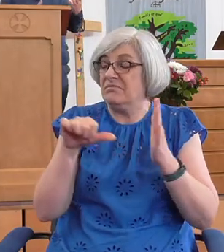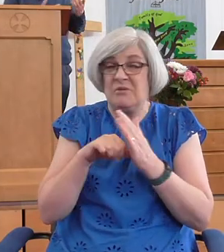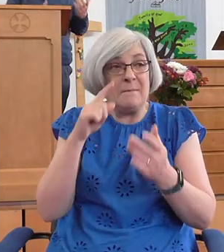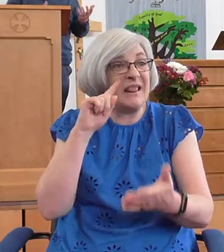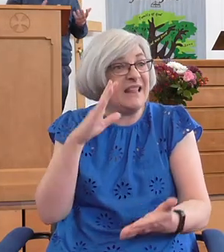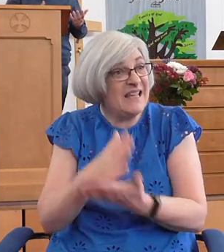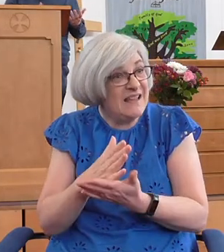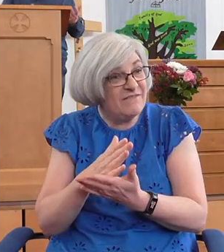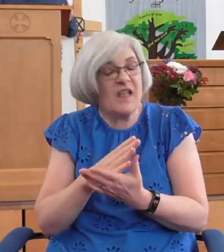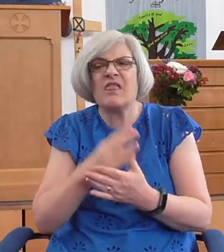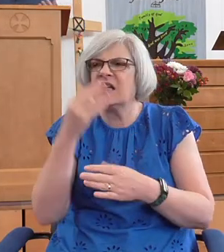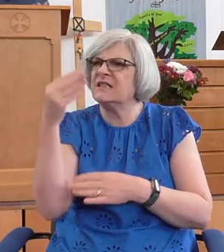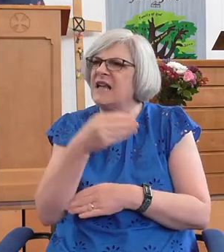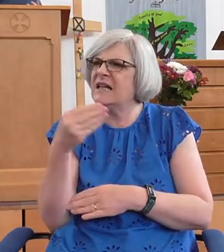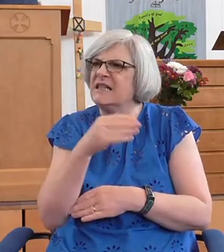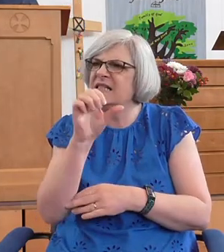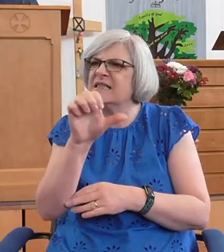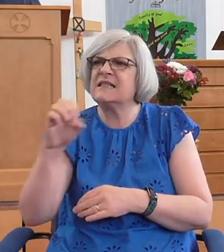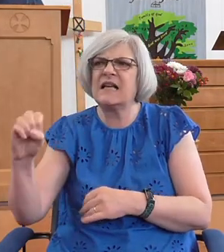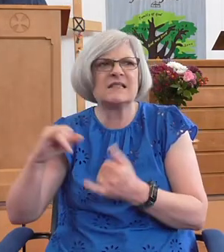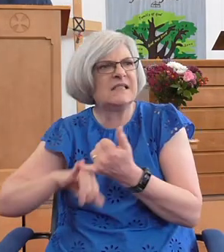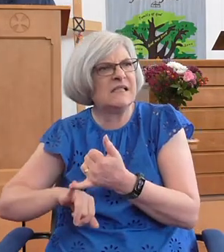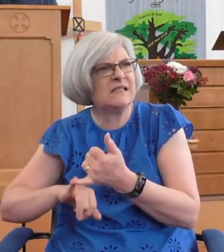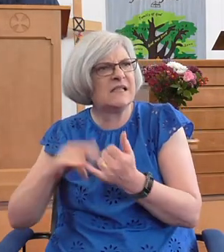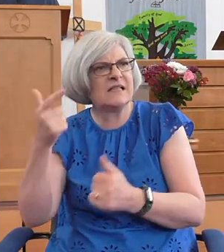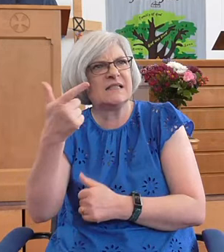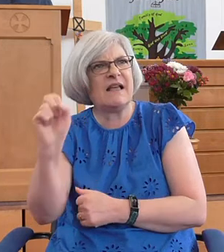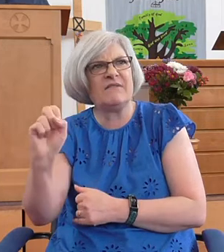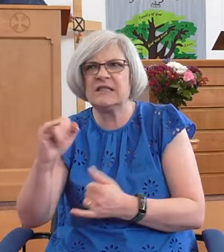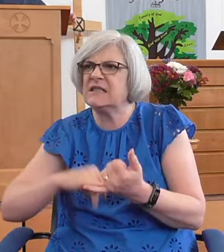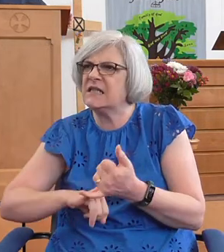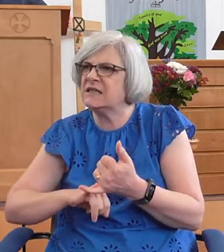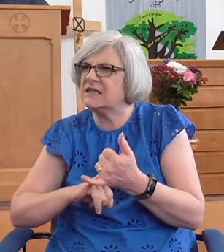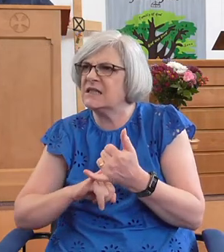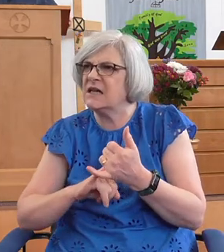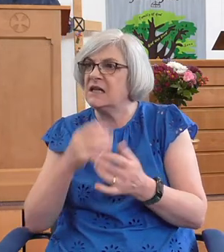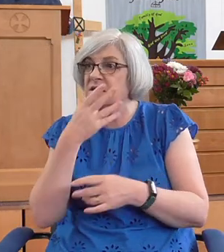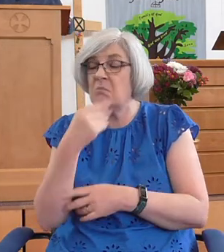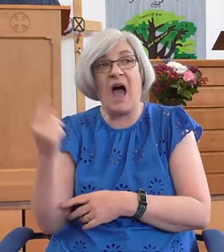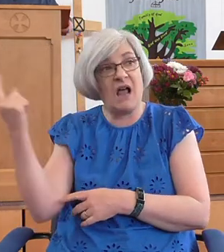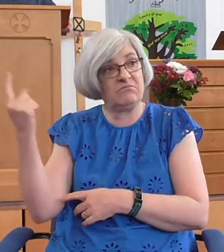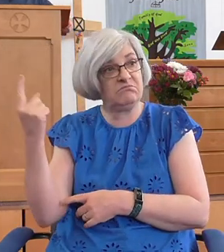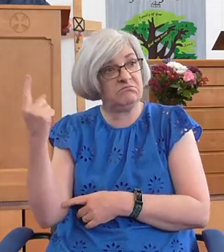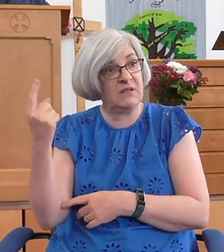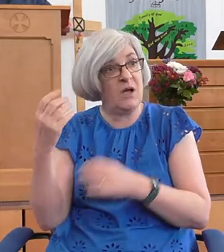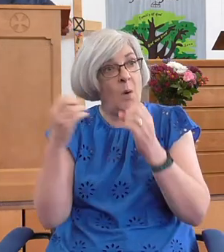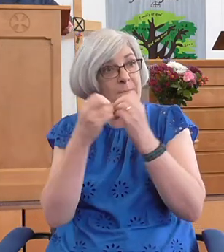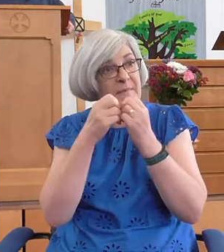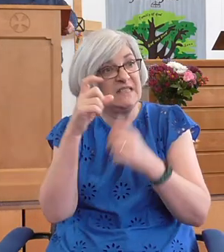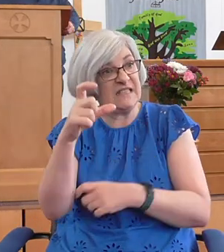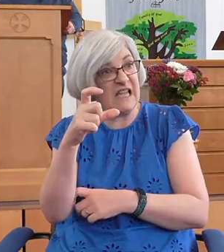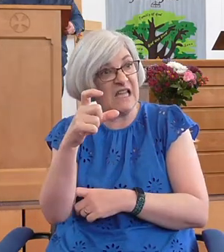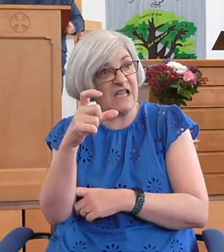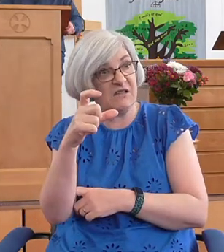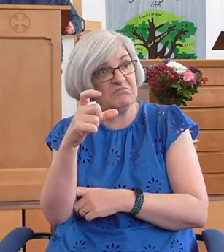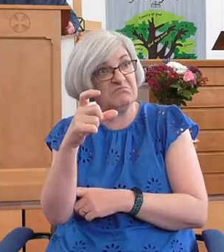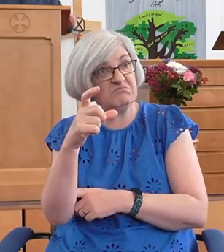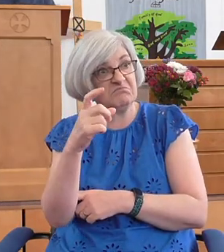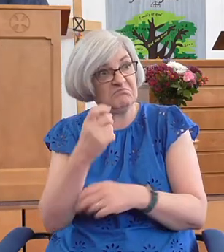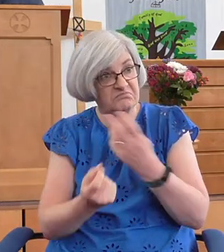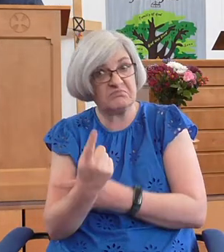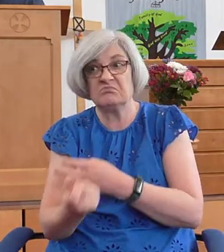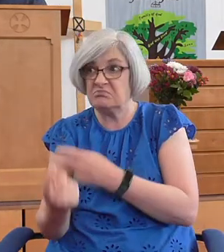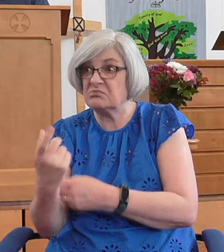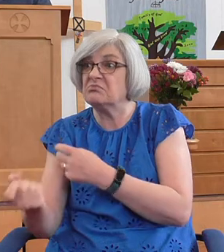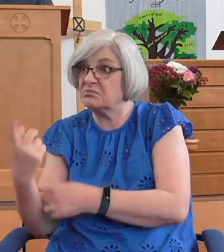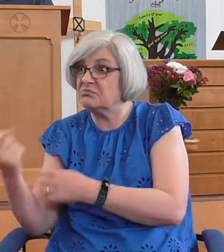the 1960s and early 1970s, this guy appeared regularly on BBC television,